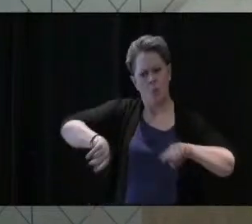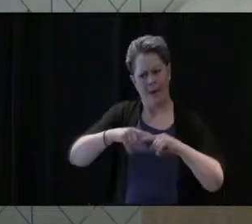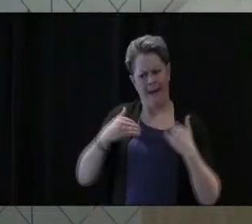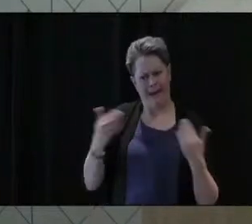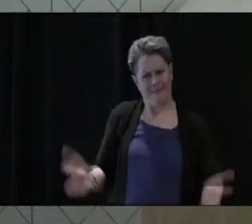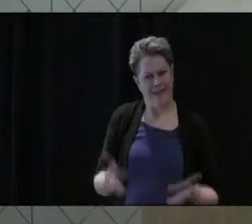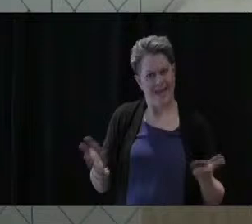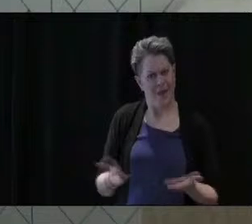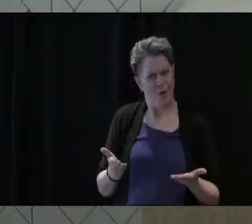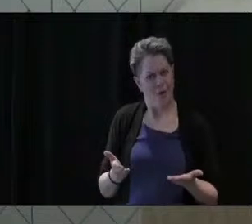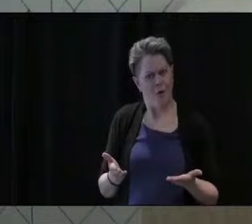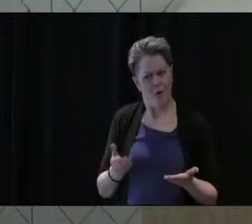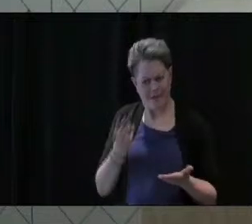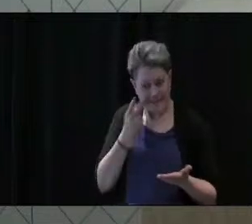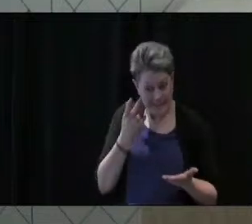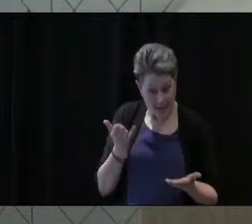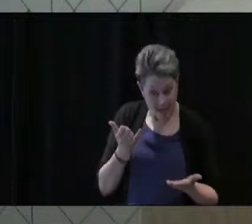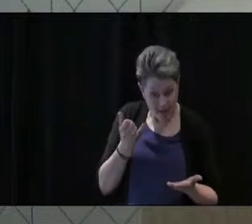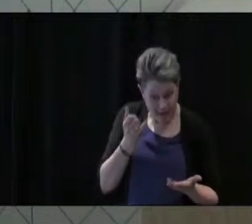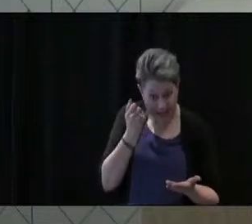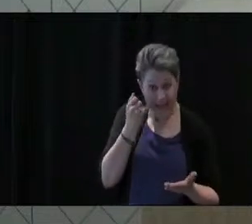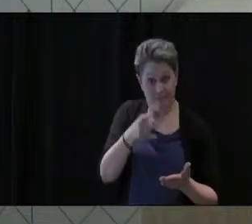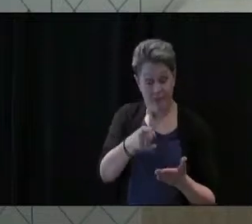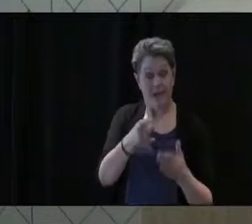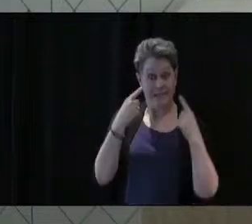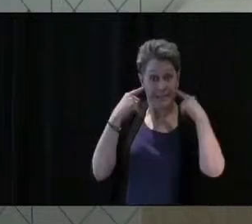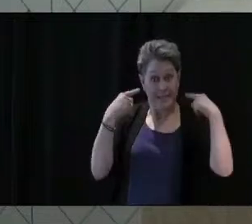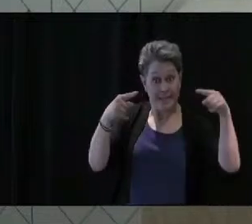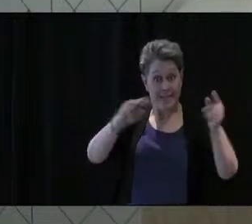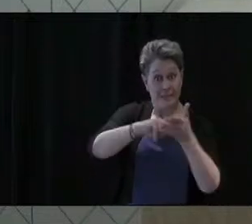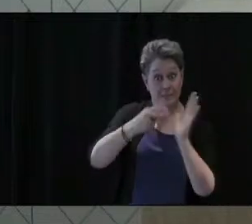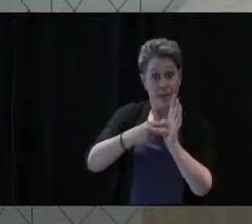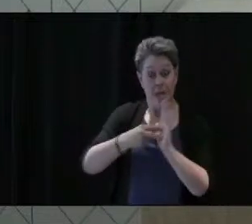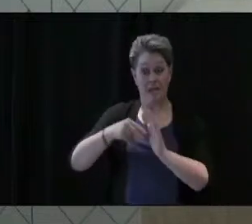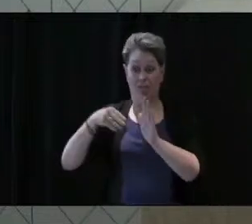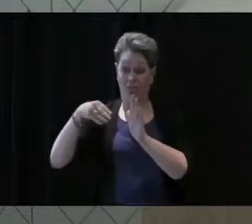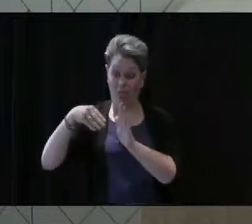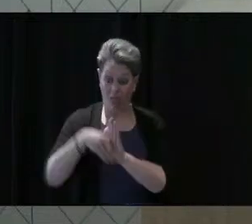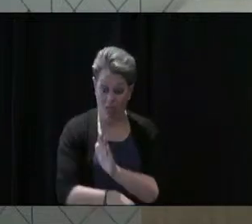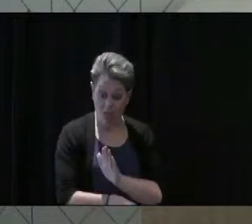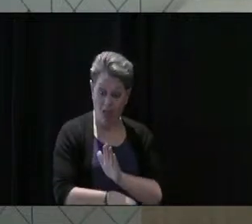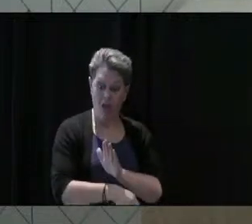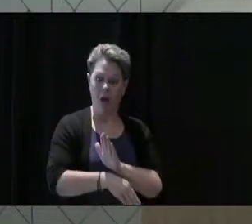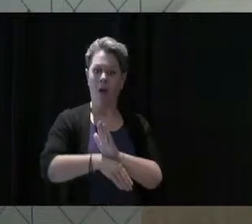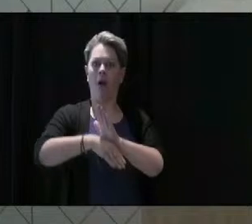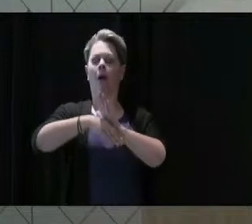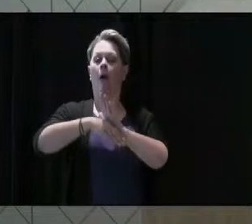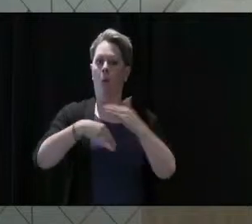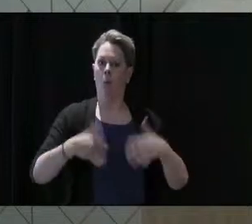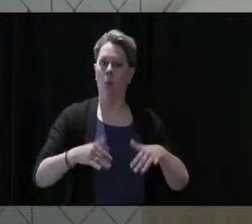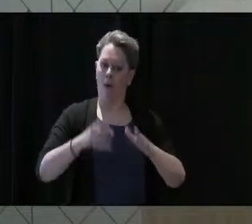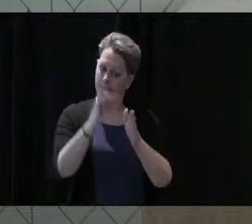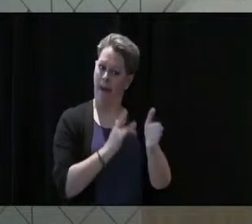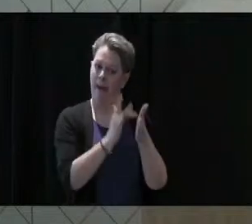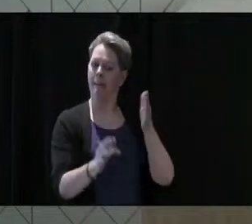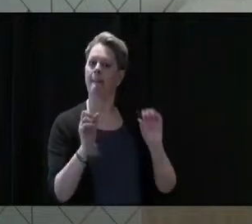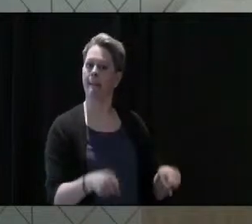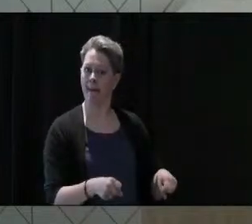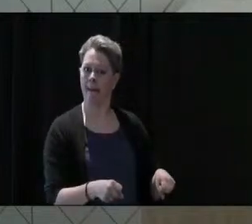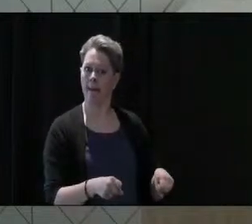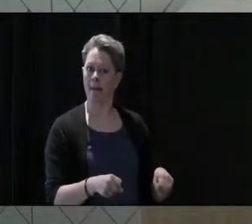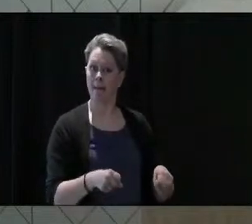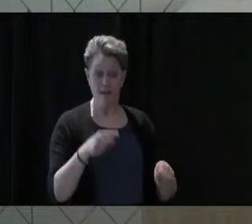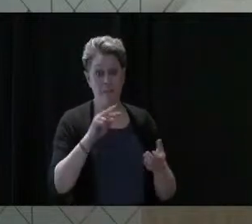achieve allows us to pay down our debt, and as a result, reduce the second largest expenditure